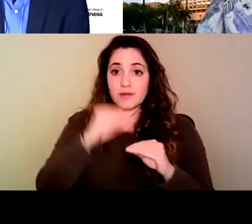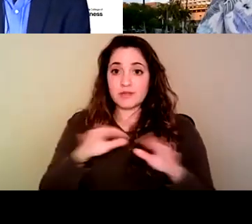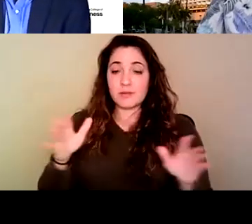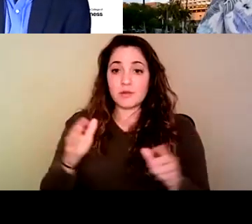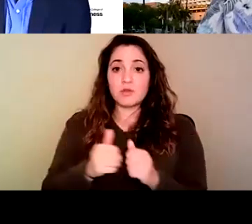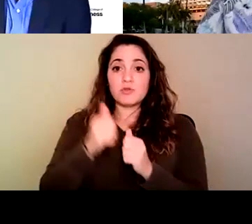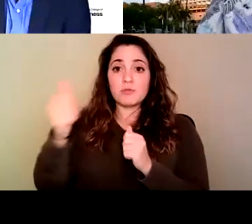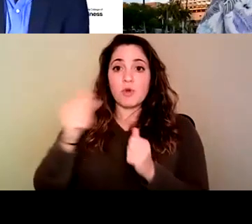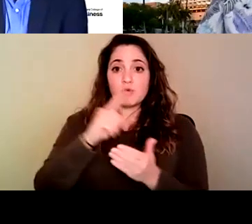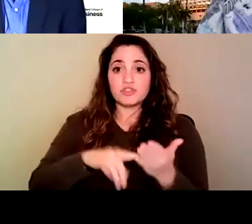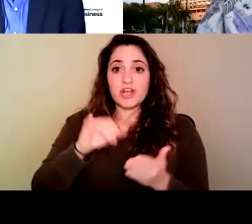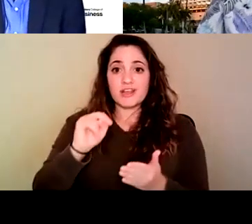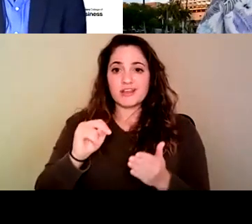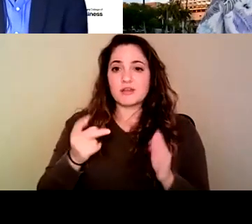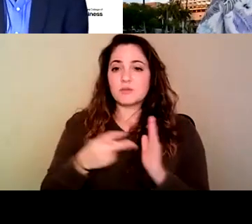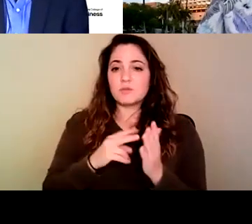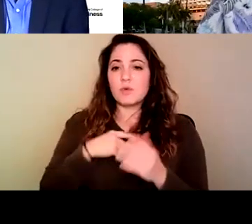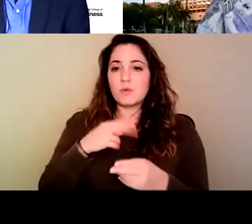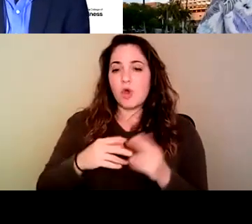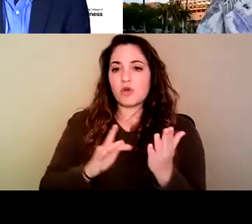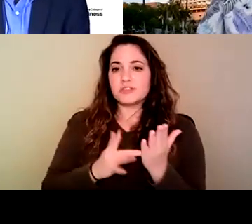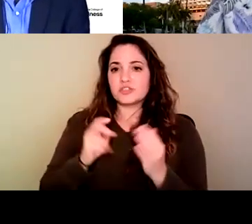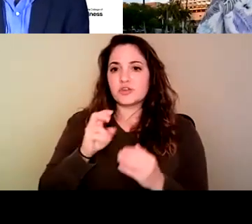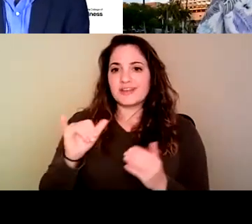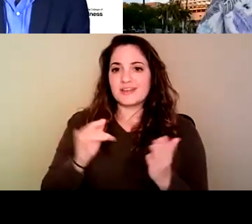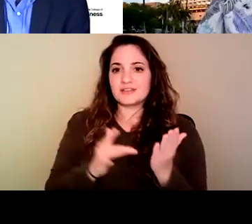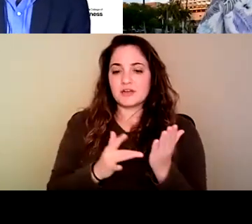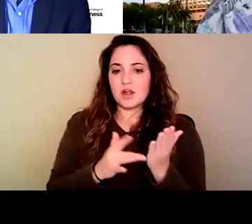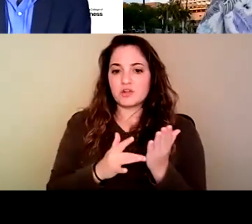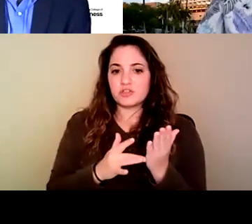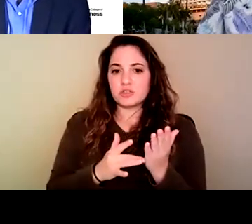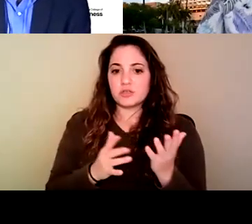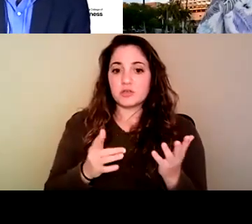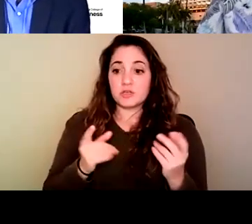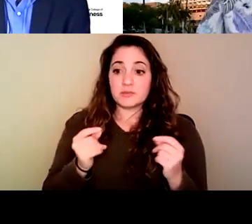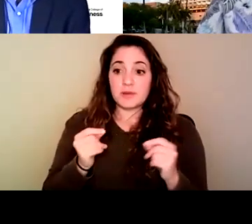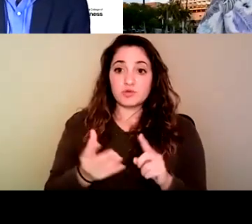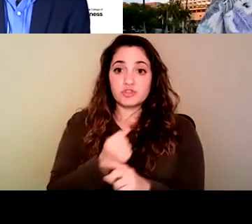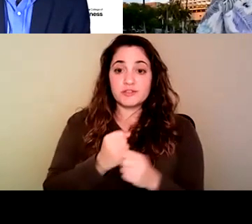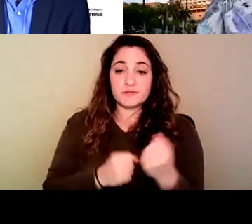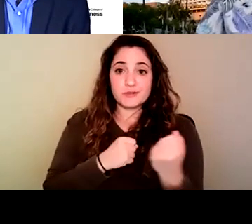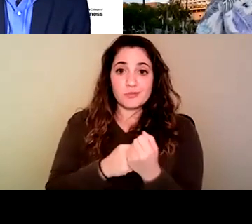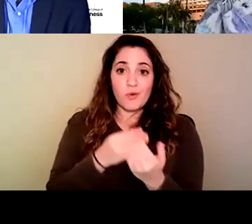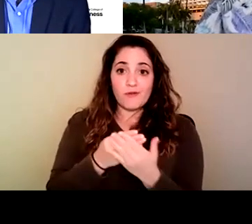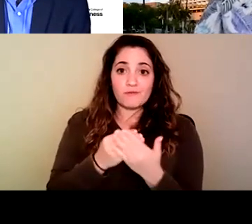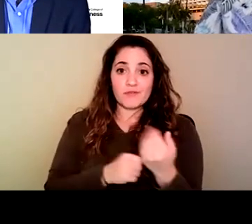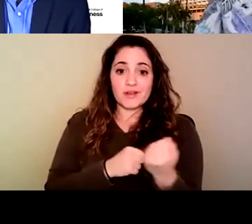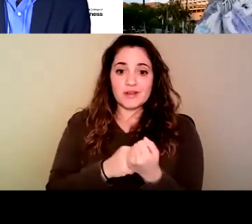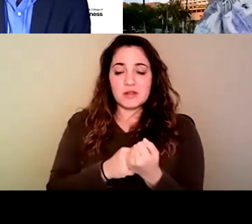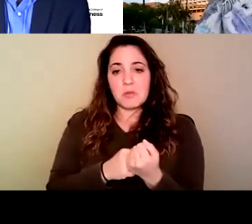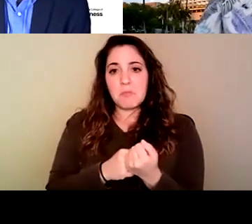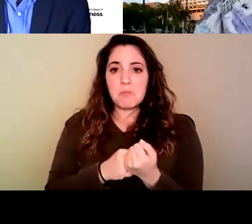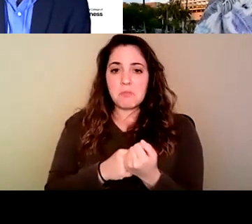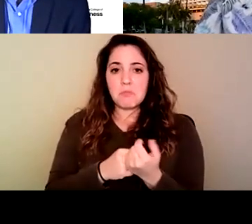check-in, what we call digital key technology, as far as a desire to achieve and support and fun, was maybe at a scale